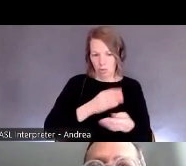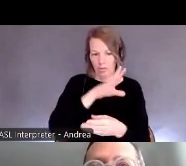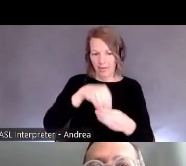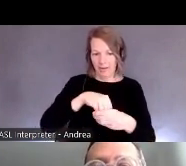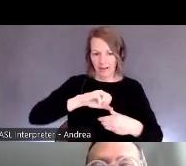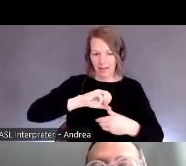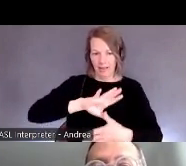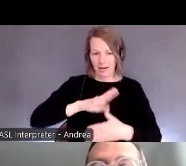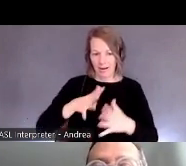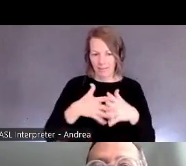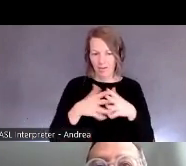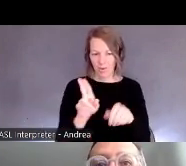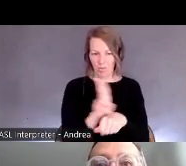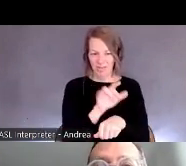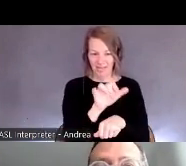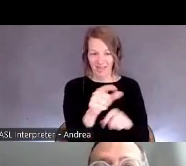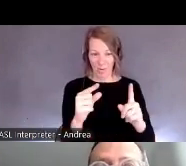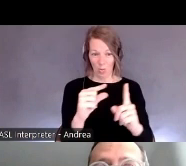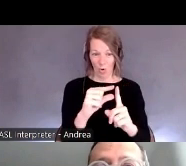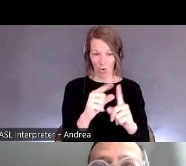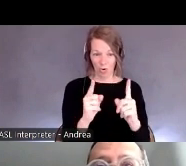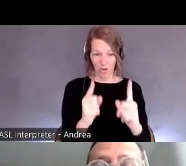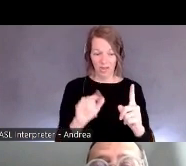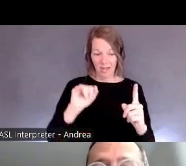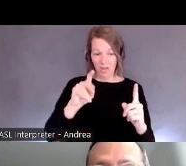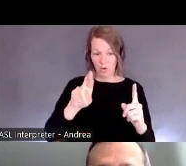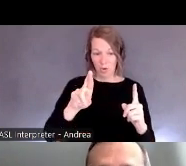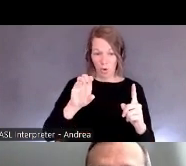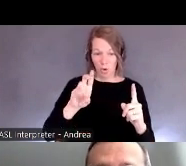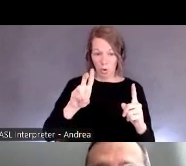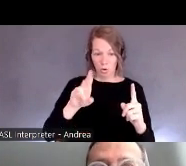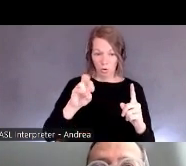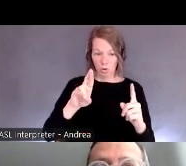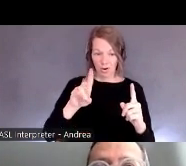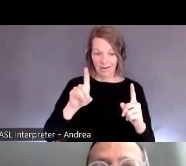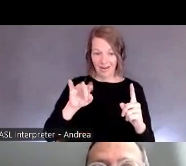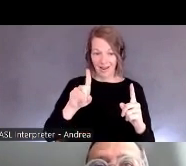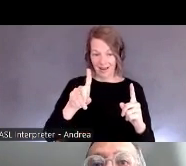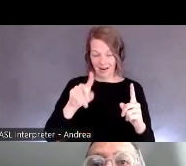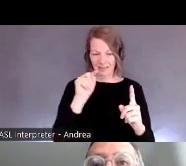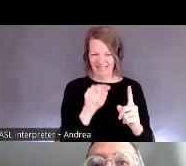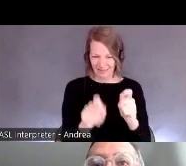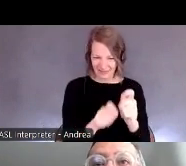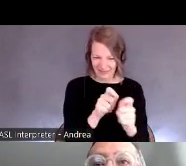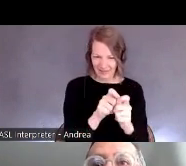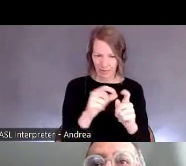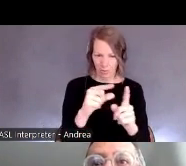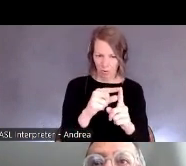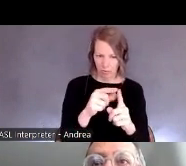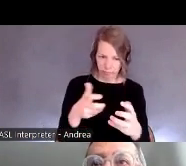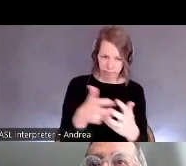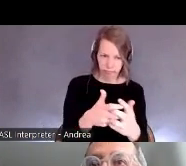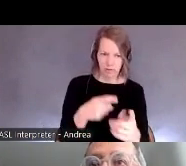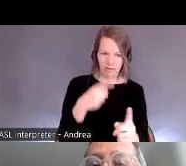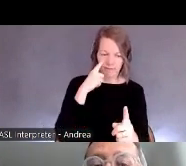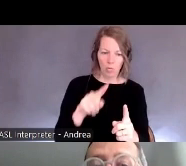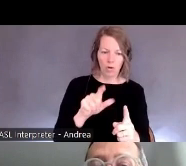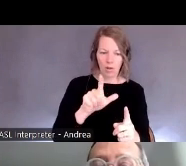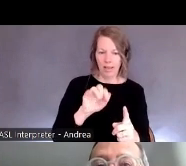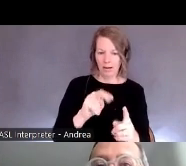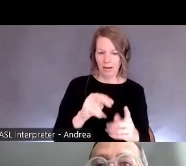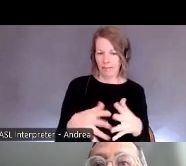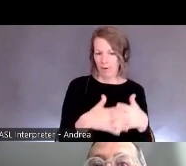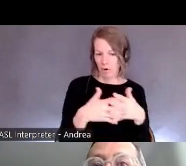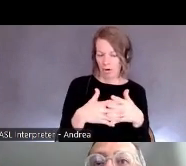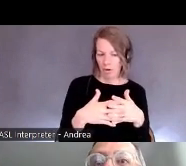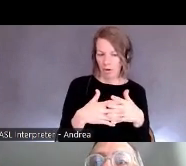using interculturalidad because this is very specifically understood in the context of Latin America. So they are not only